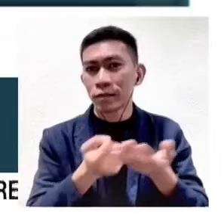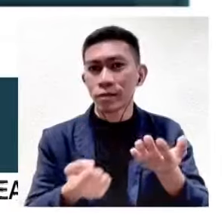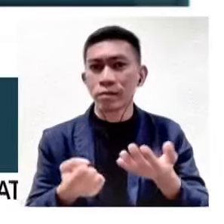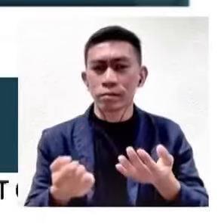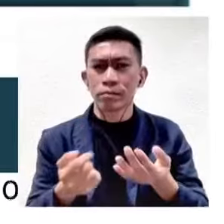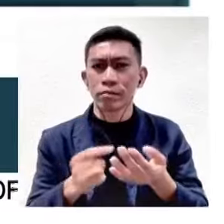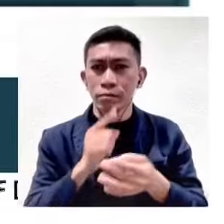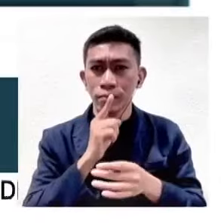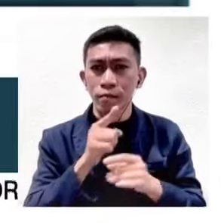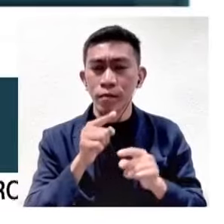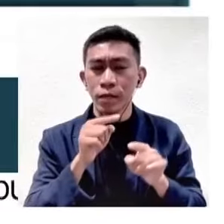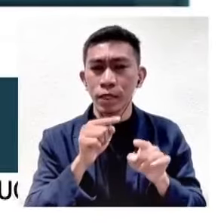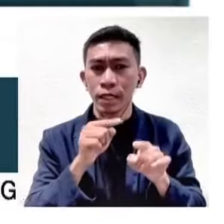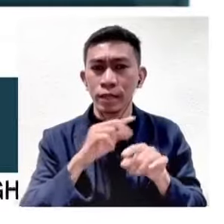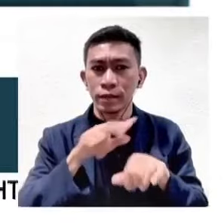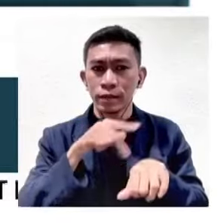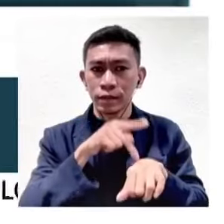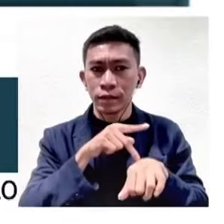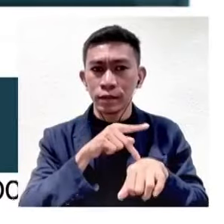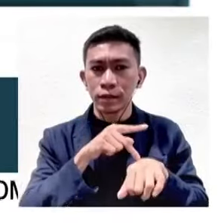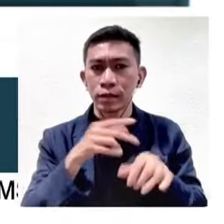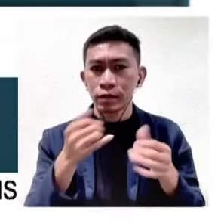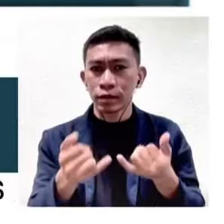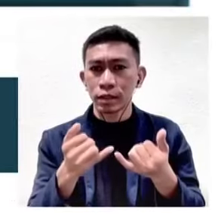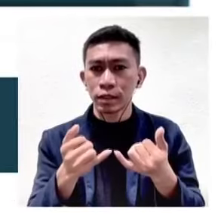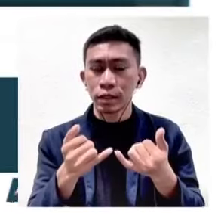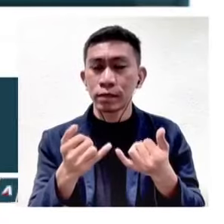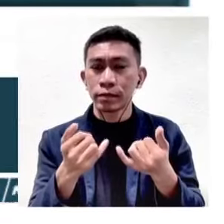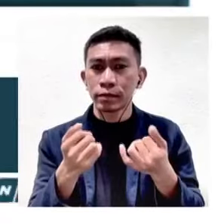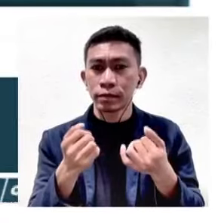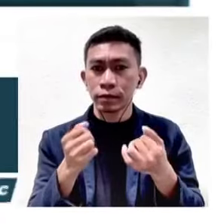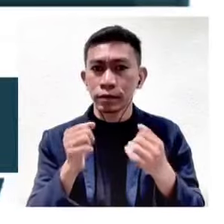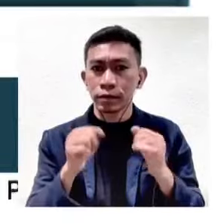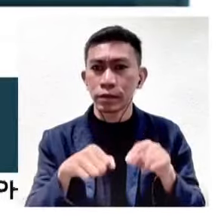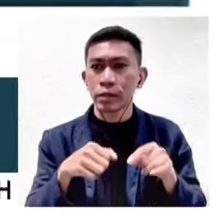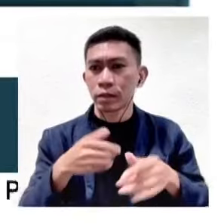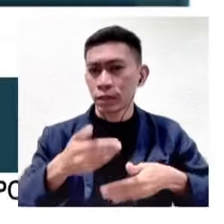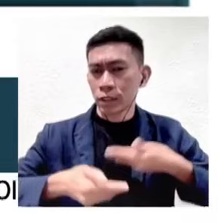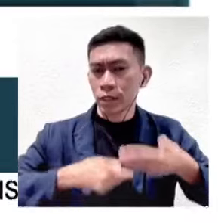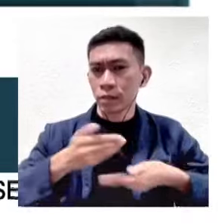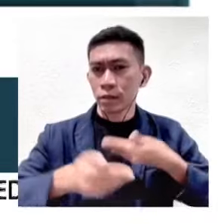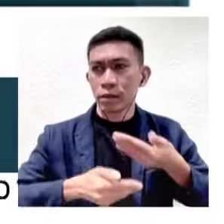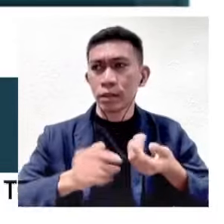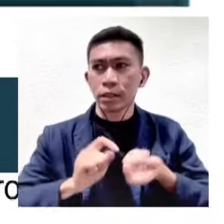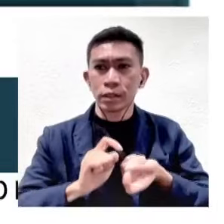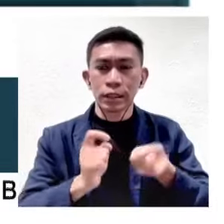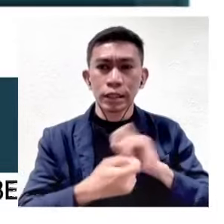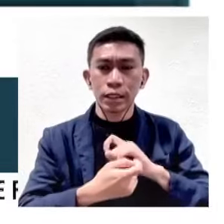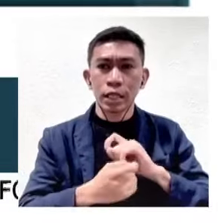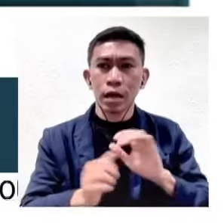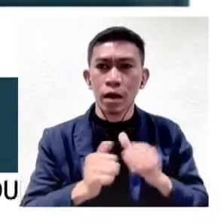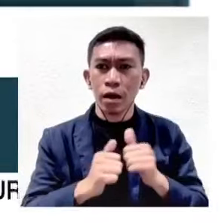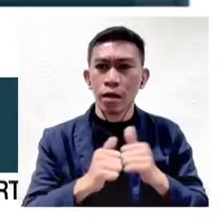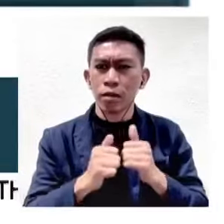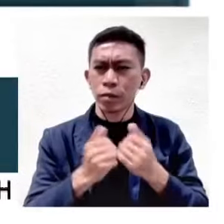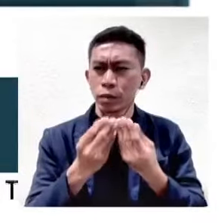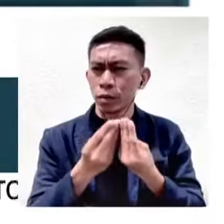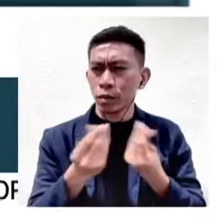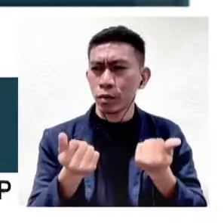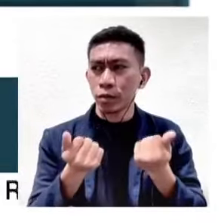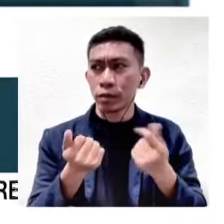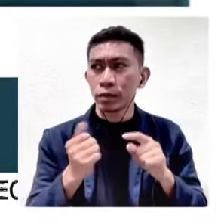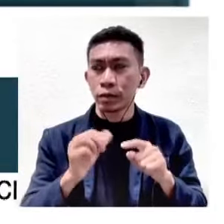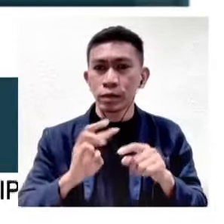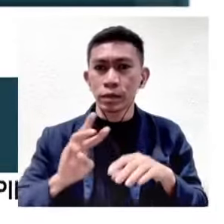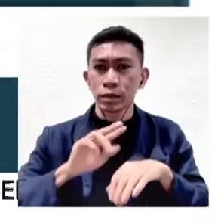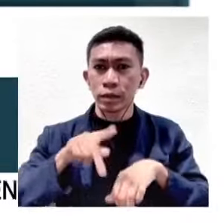through the process of figuring out how can we vary this, how can we make it so that everything isn't quite so